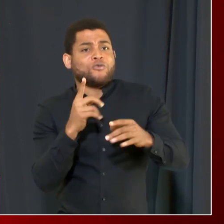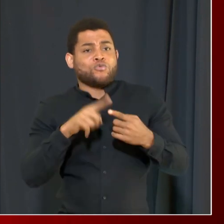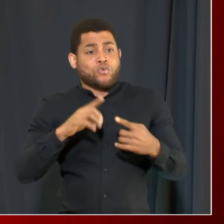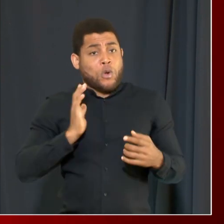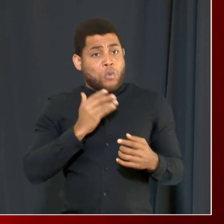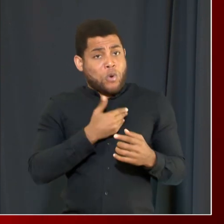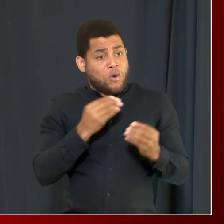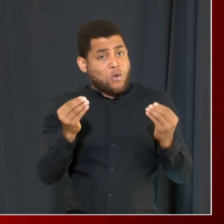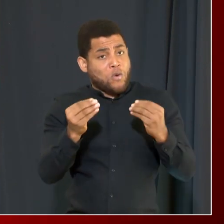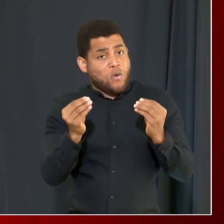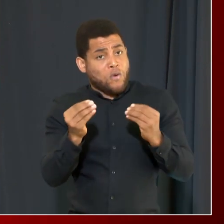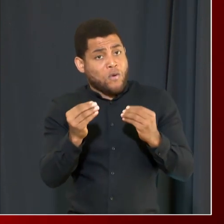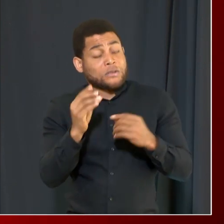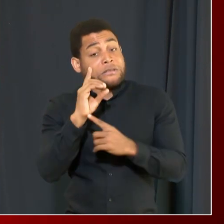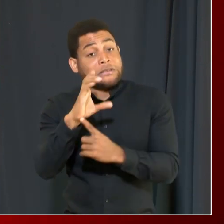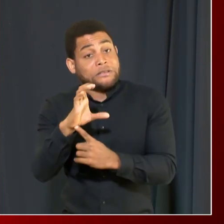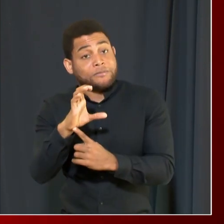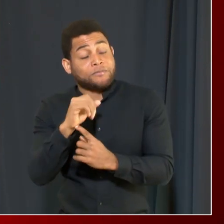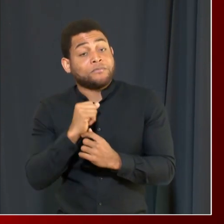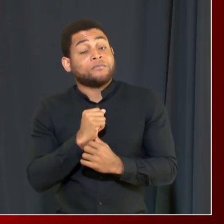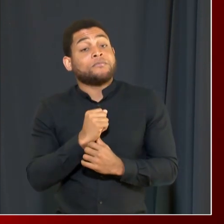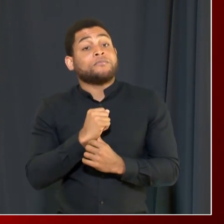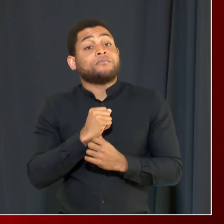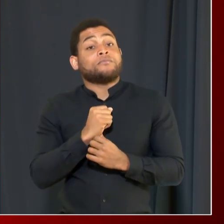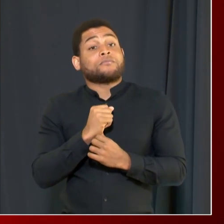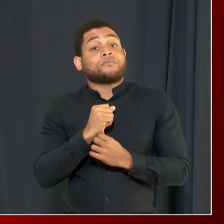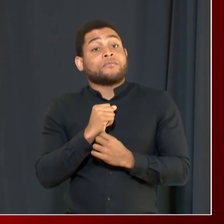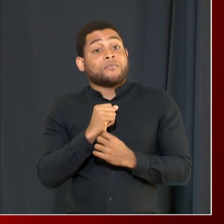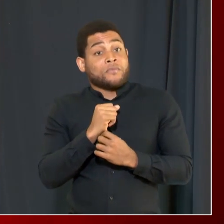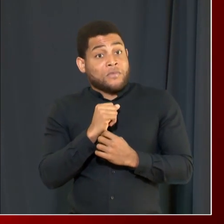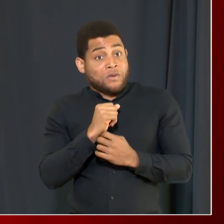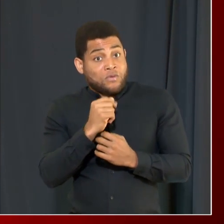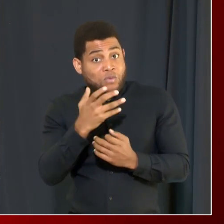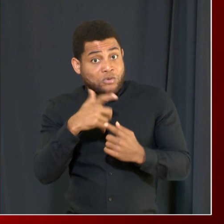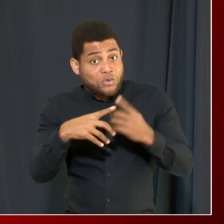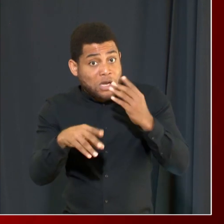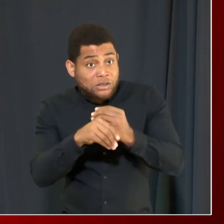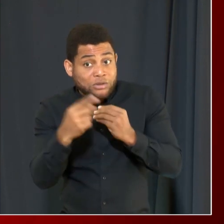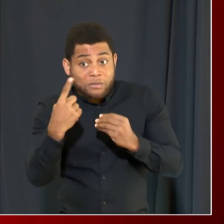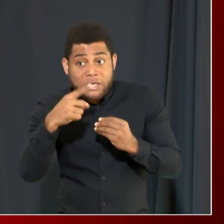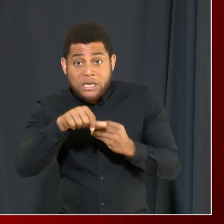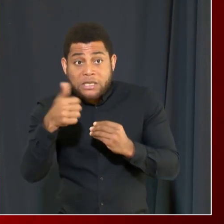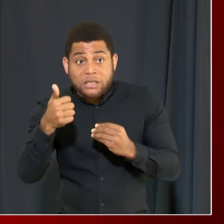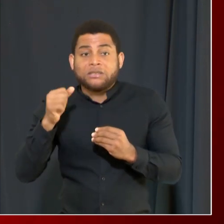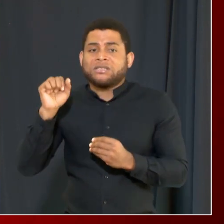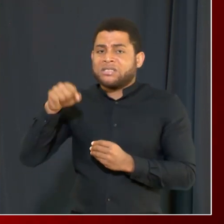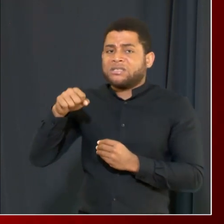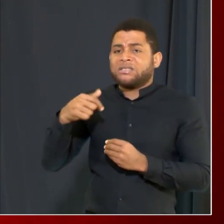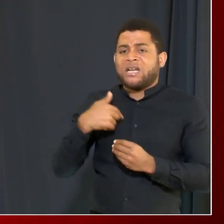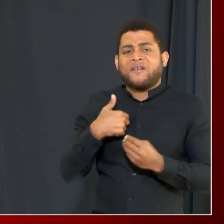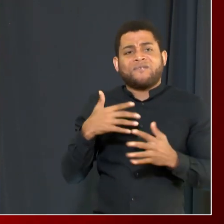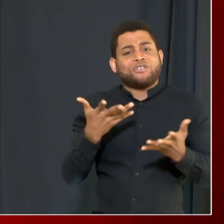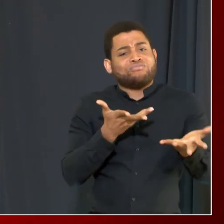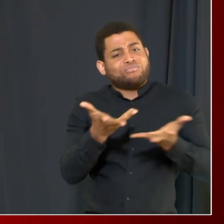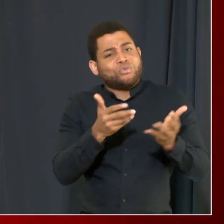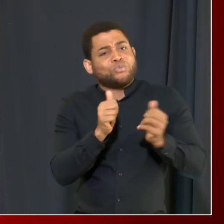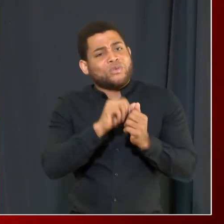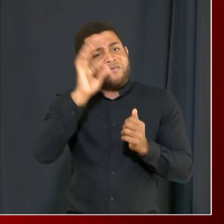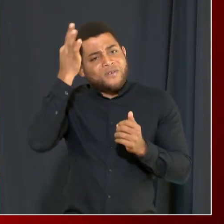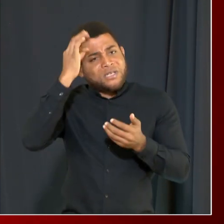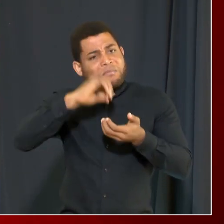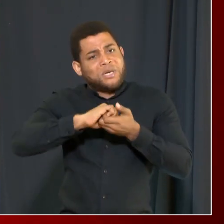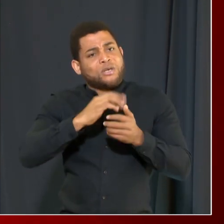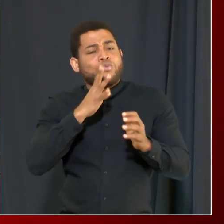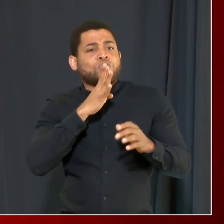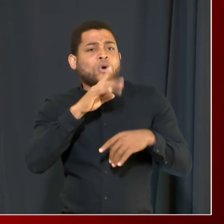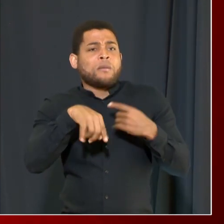And I'm really, Chief, do you want to add anything else to that? Yes, we've engaged our federal partners on interstate firearms trafficking. So